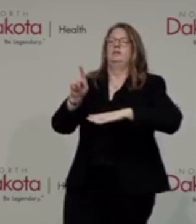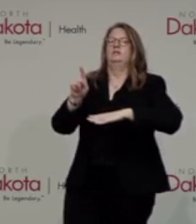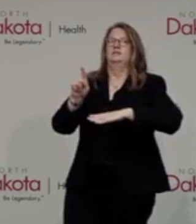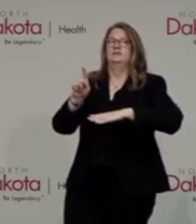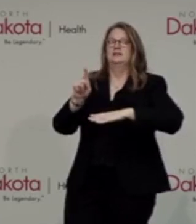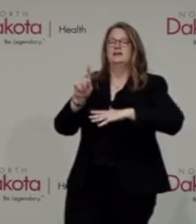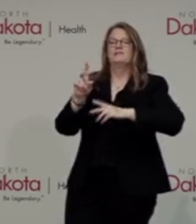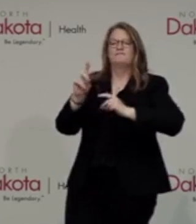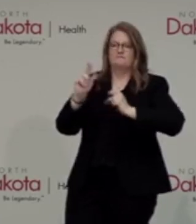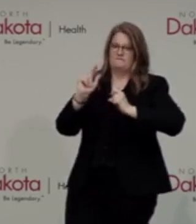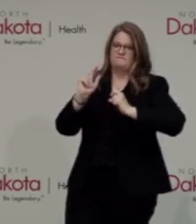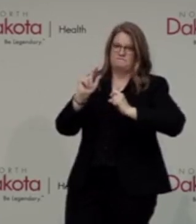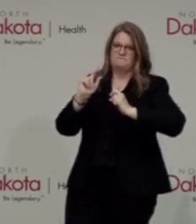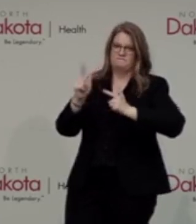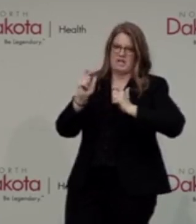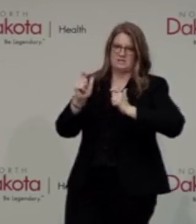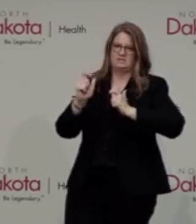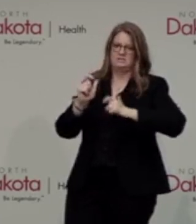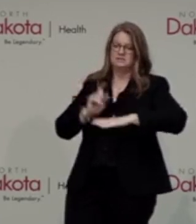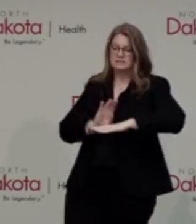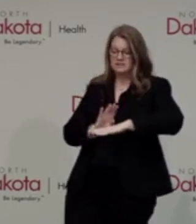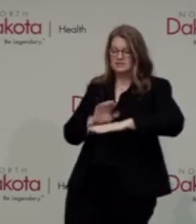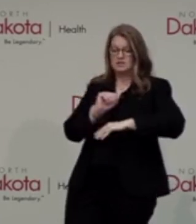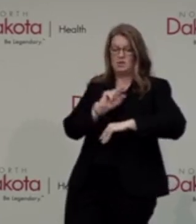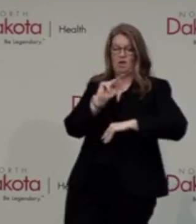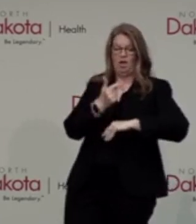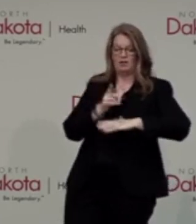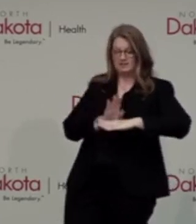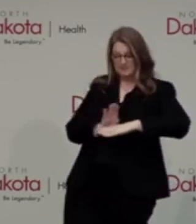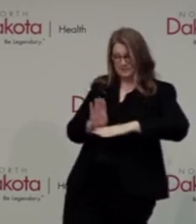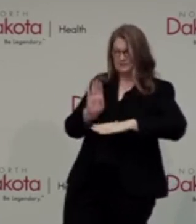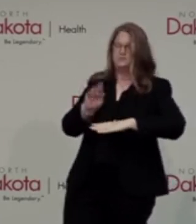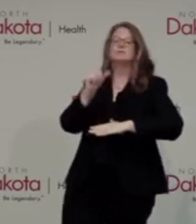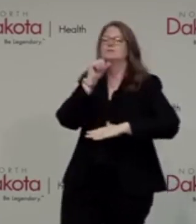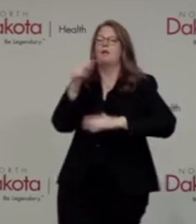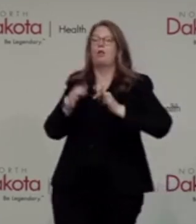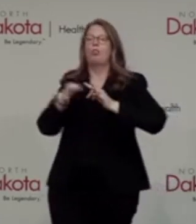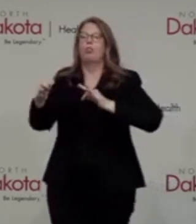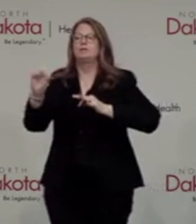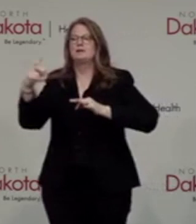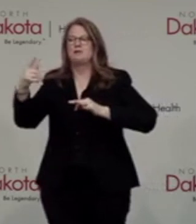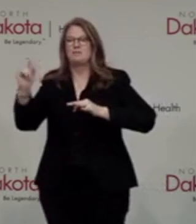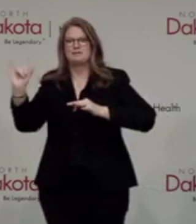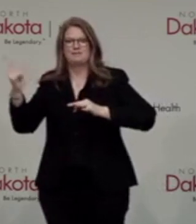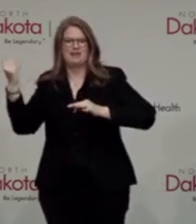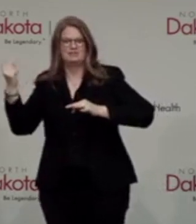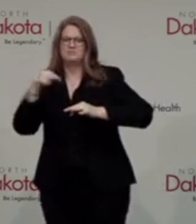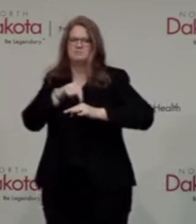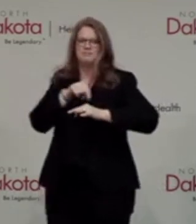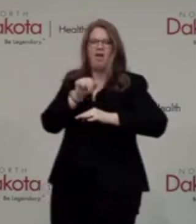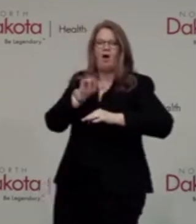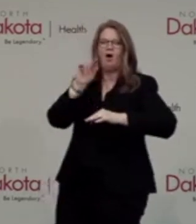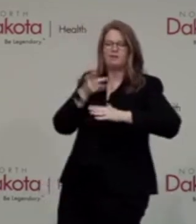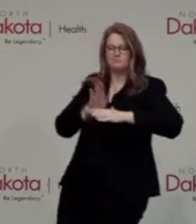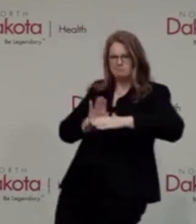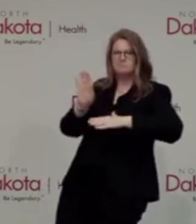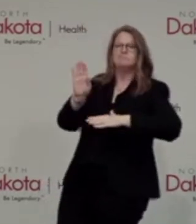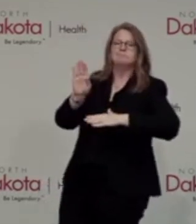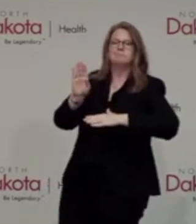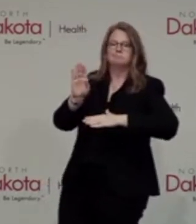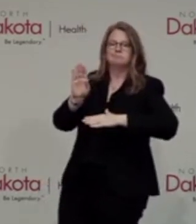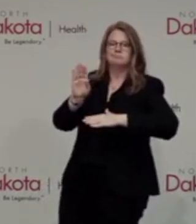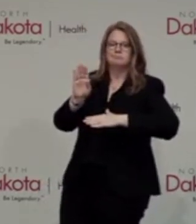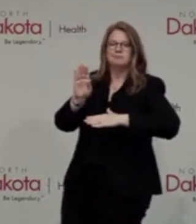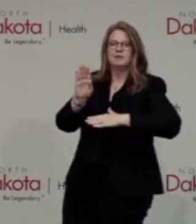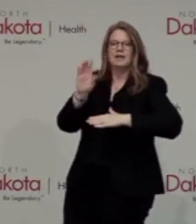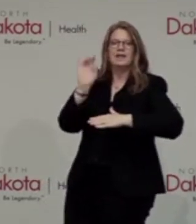and earlier. So it started climbing in August versus in September. This is likely the steepness as a climb